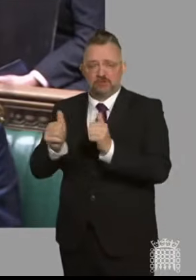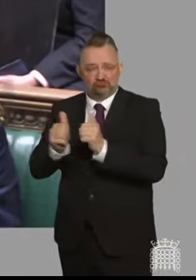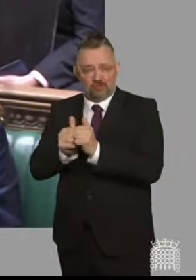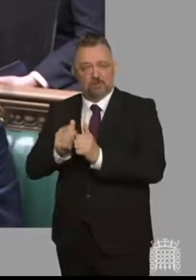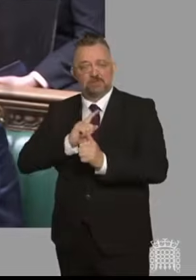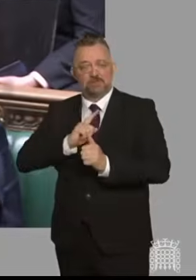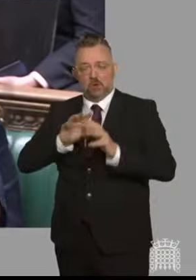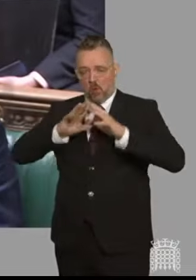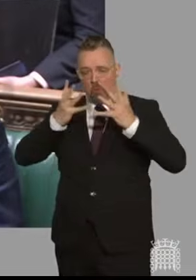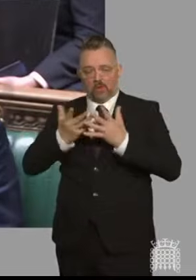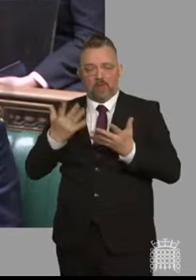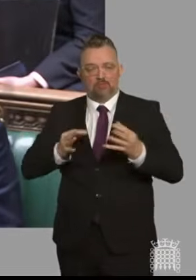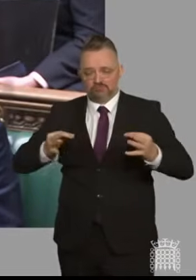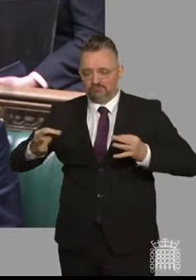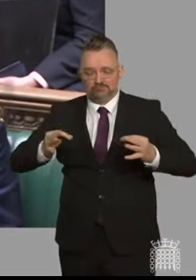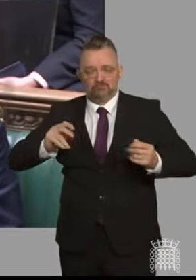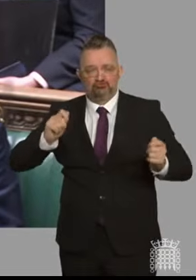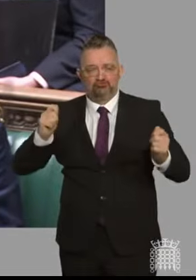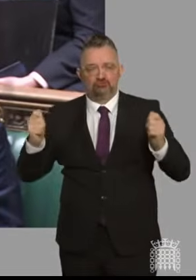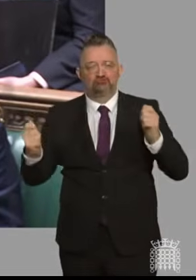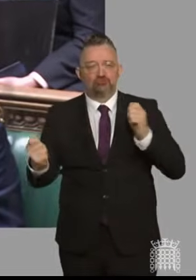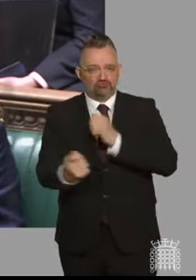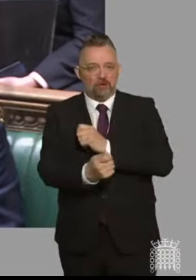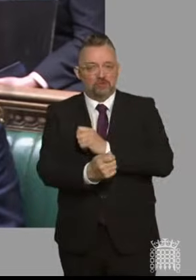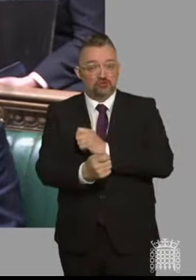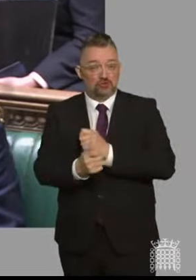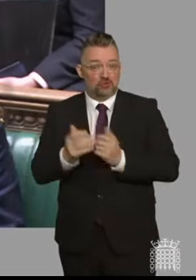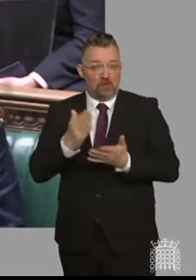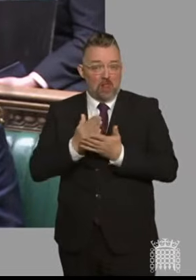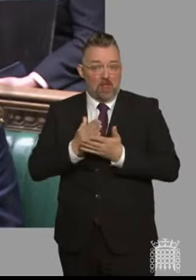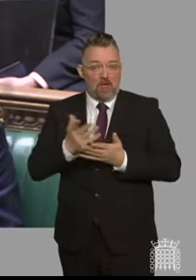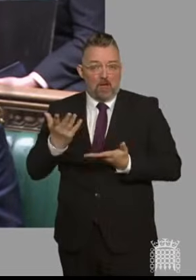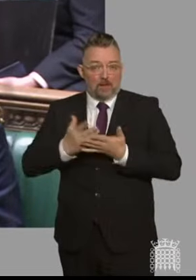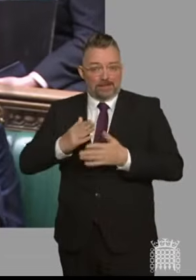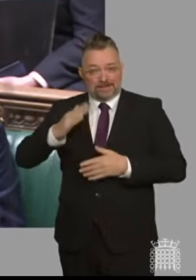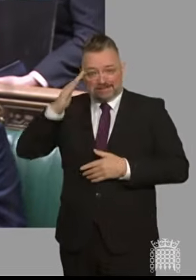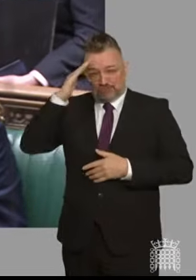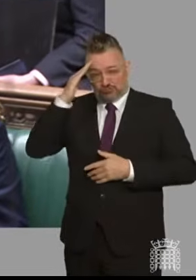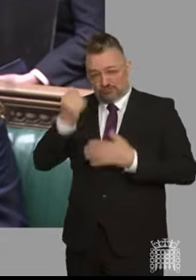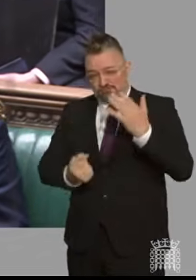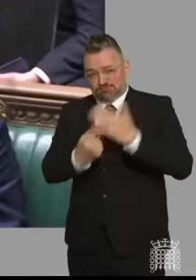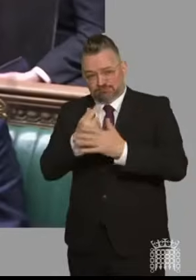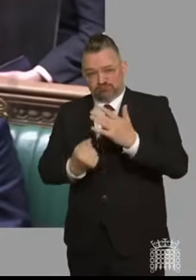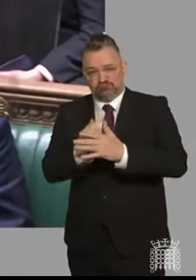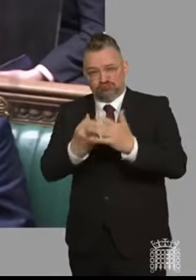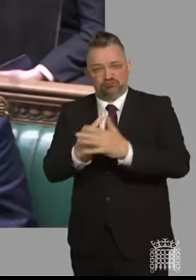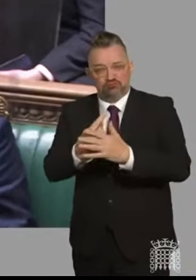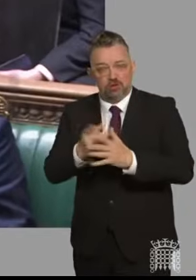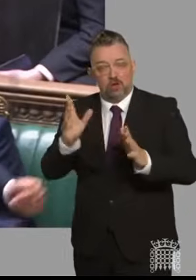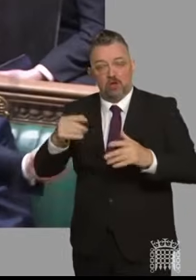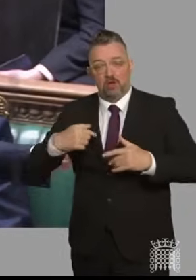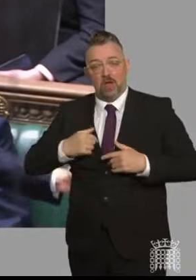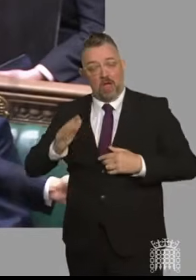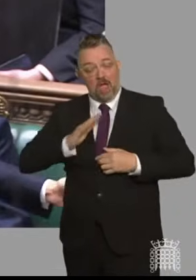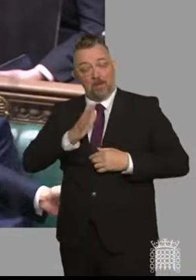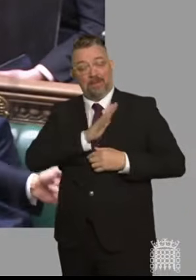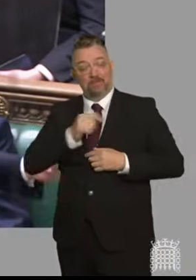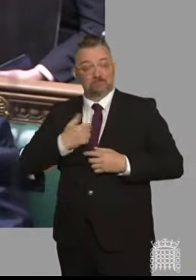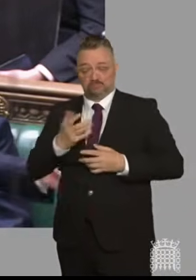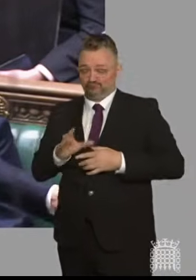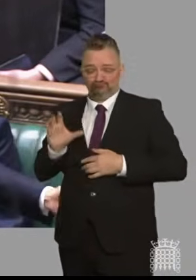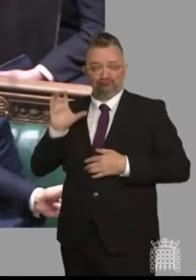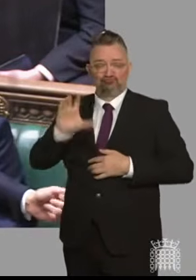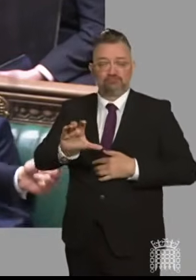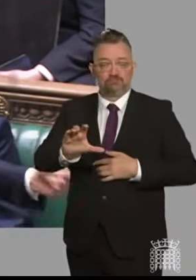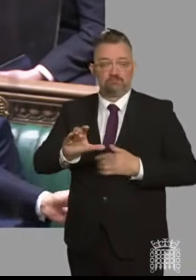the Cold War, and recently topped up with billions of pounds to strengthen our nuclear enterprise and rebuild stockpiles. He rightly mentioned